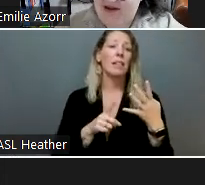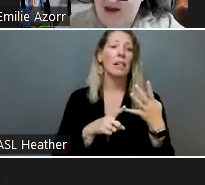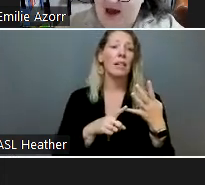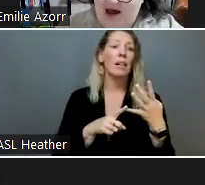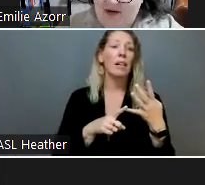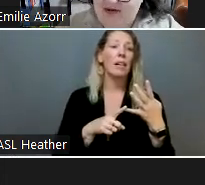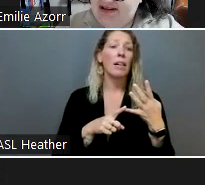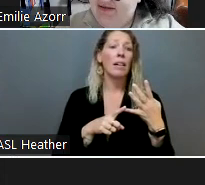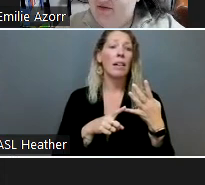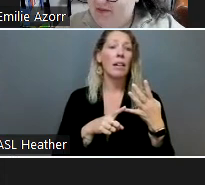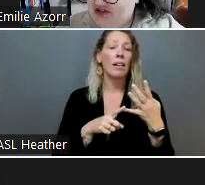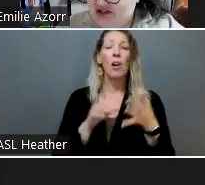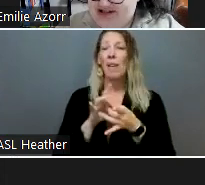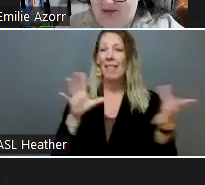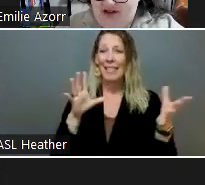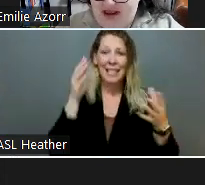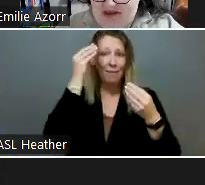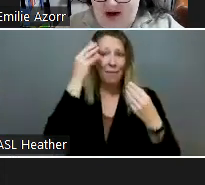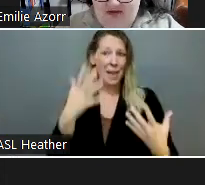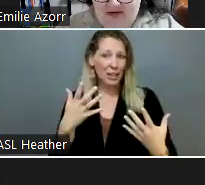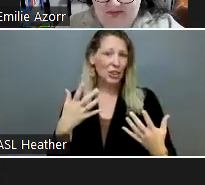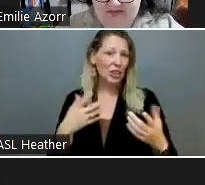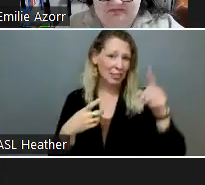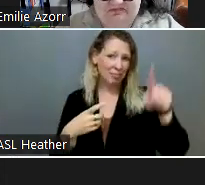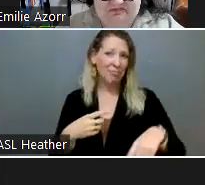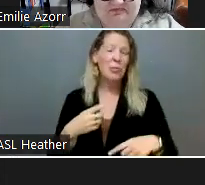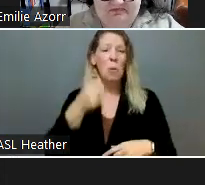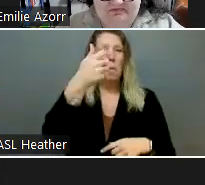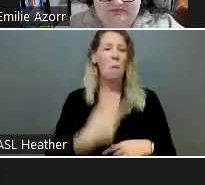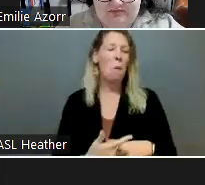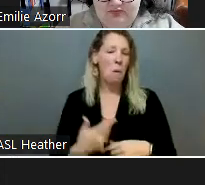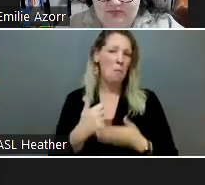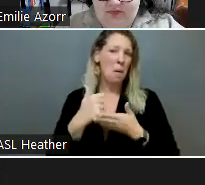And then we have a release of information example that can be helpful.